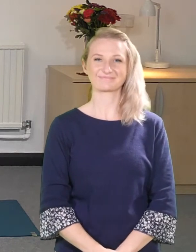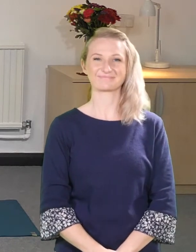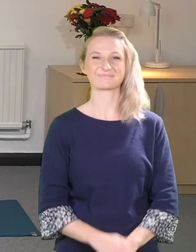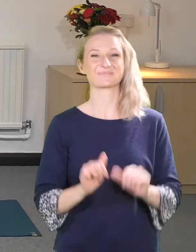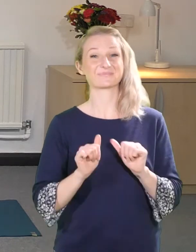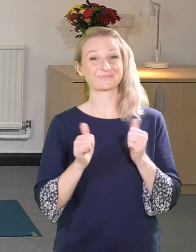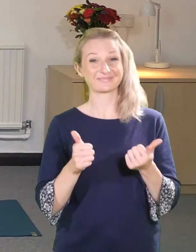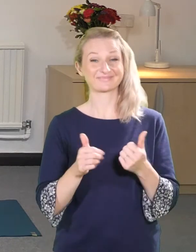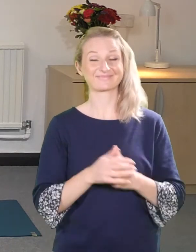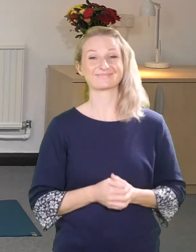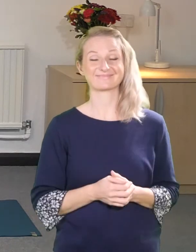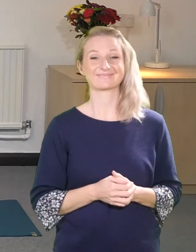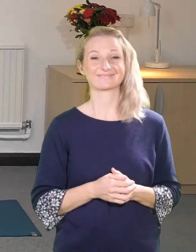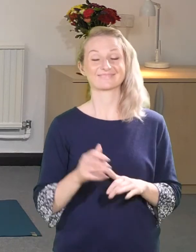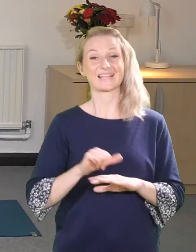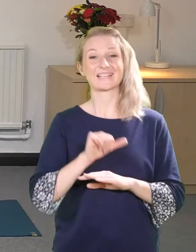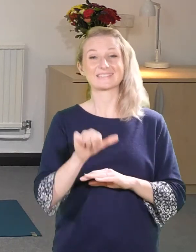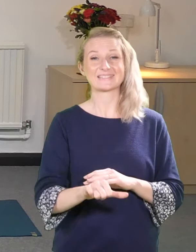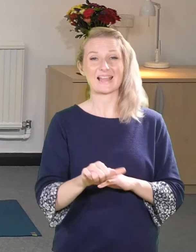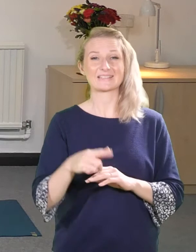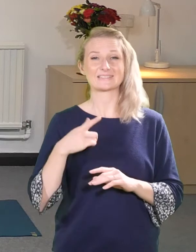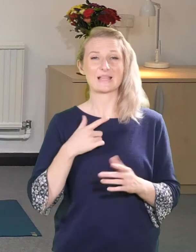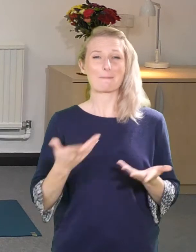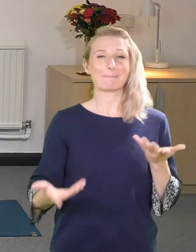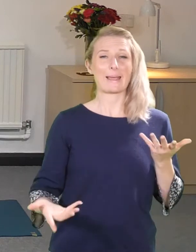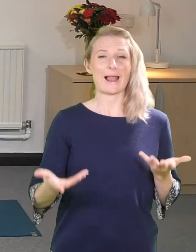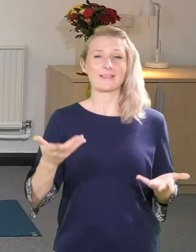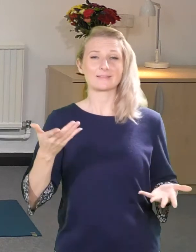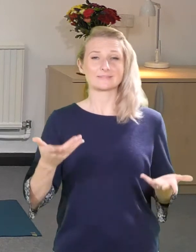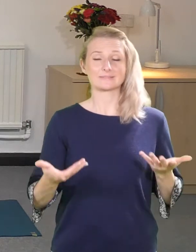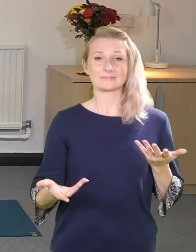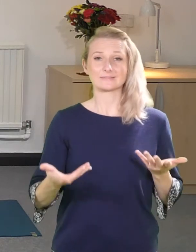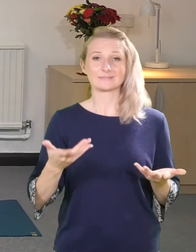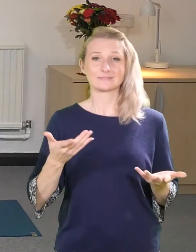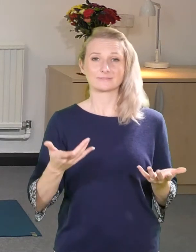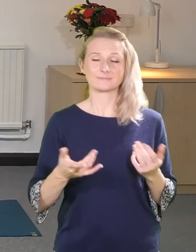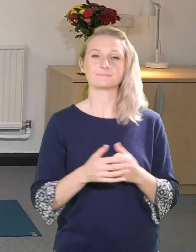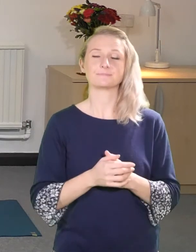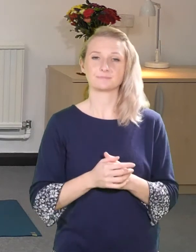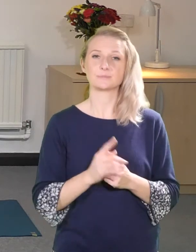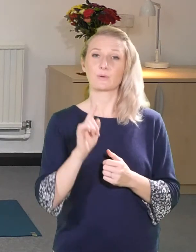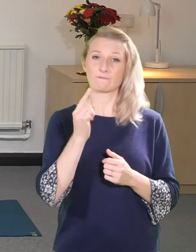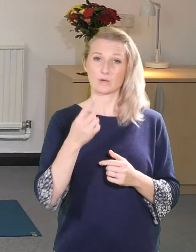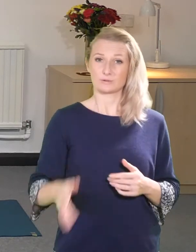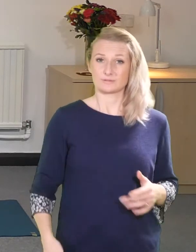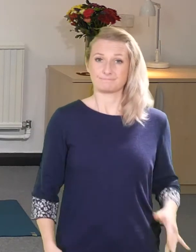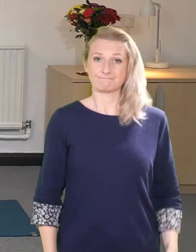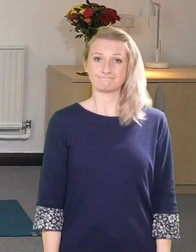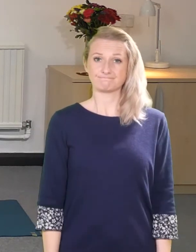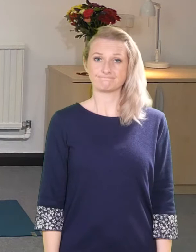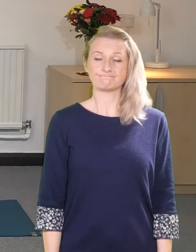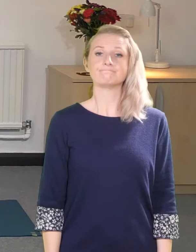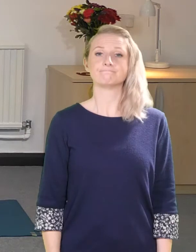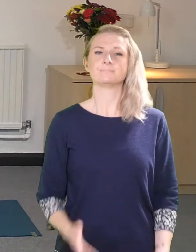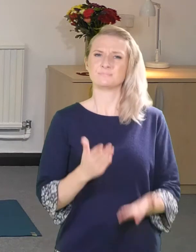Okay, so we're going to move now into some balancing poses. We're going to start off by having the arms down to the sides and doing a